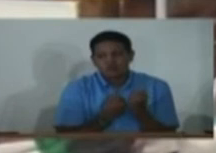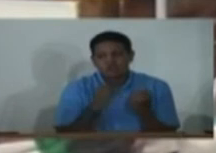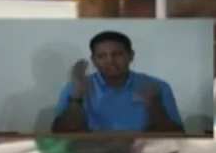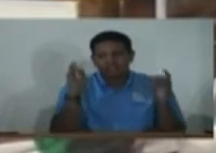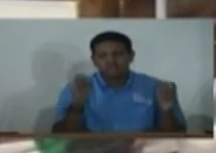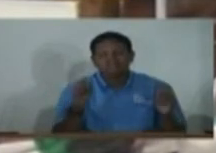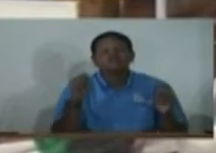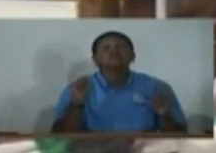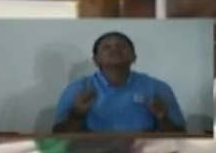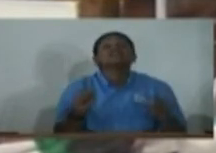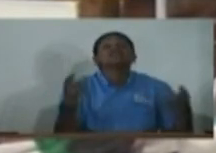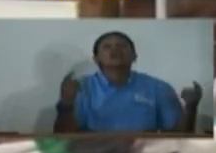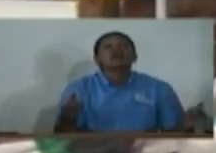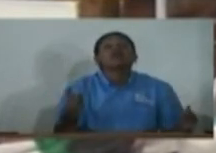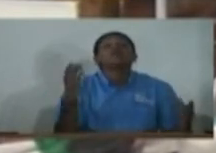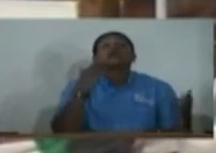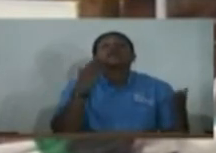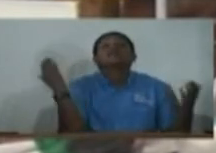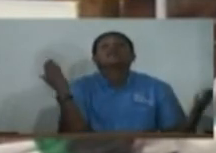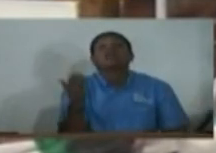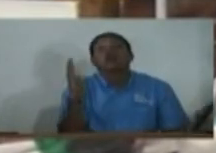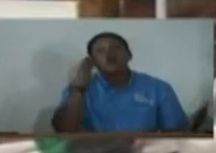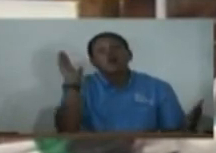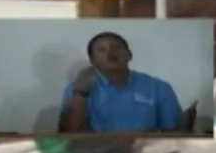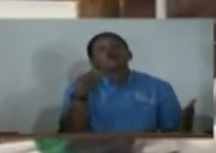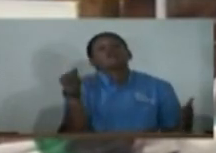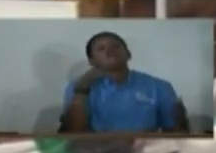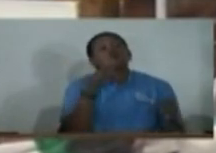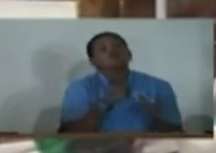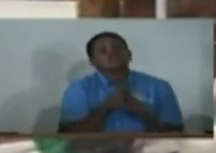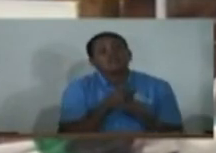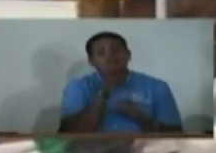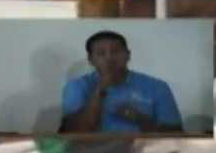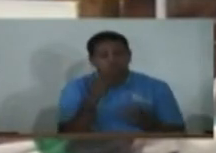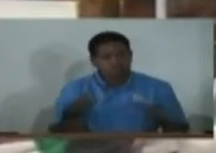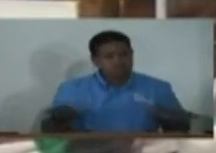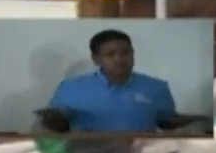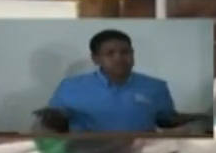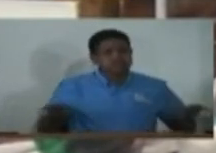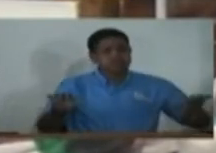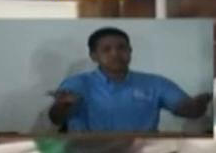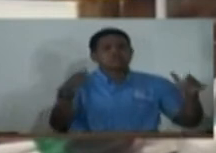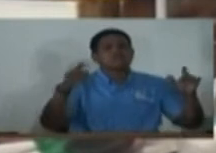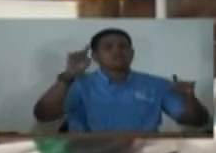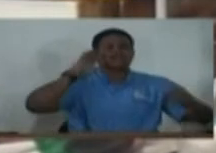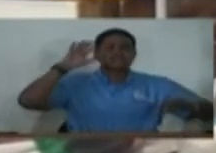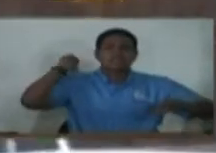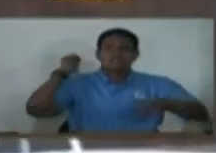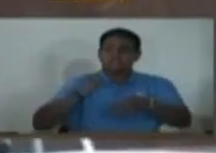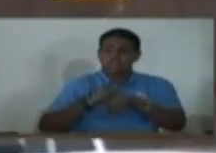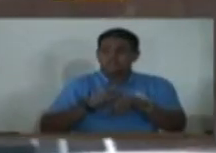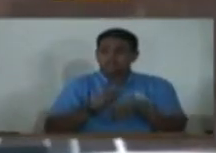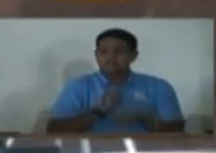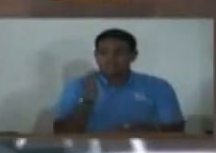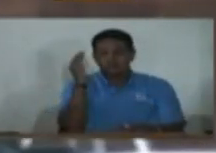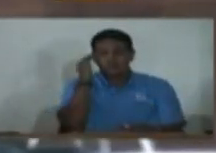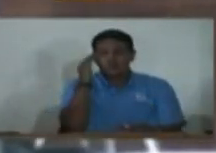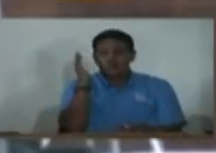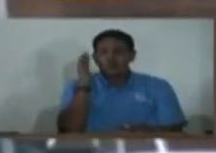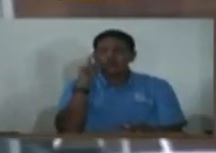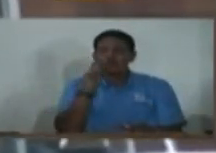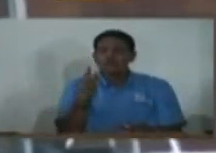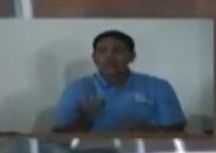to this, and thank all of those who have done work for a long time and who I know will be